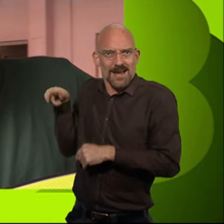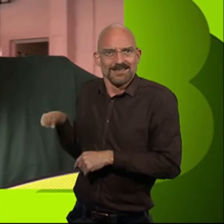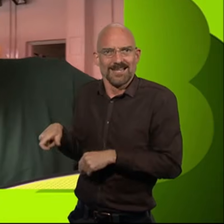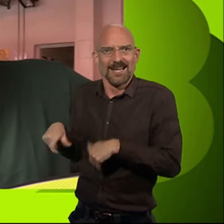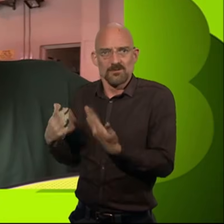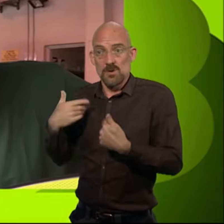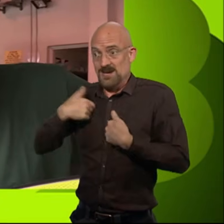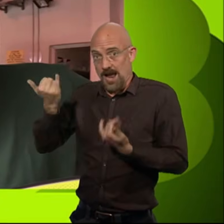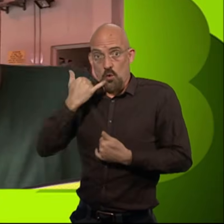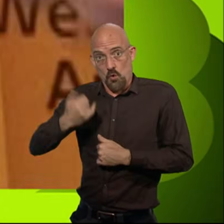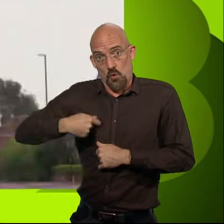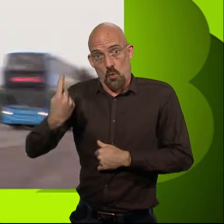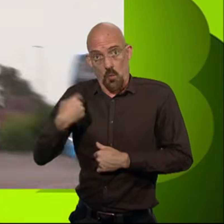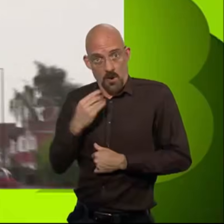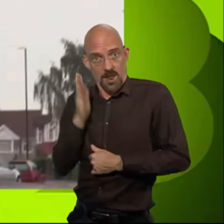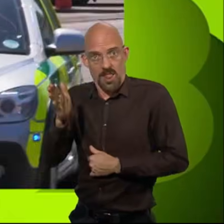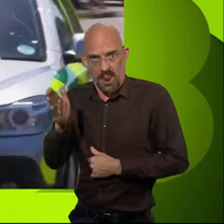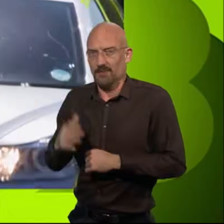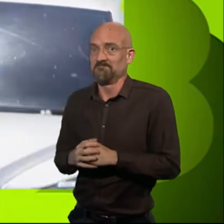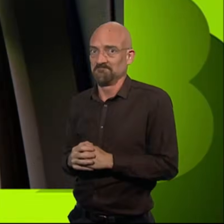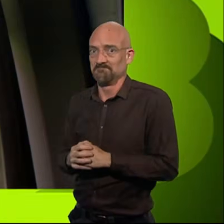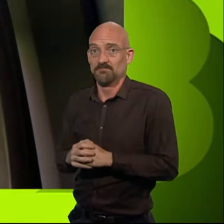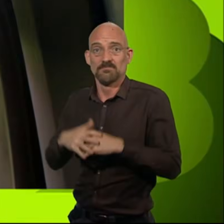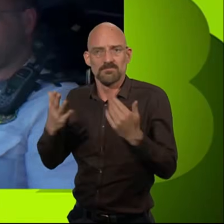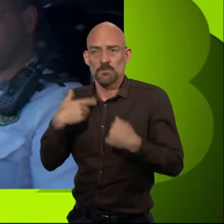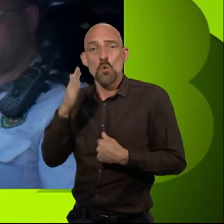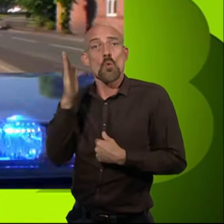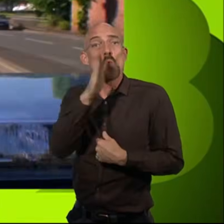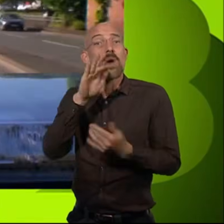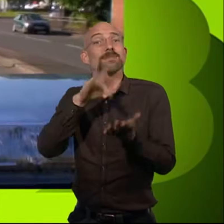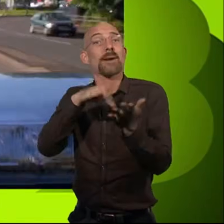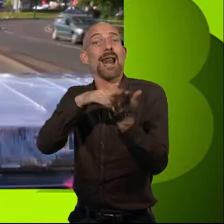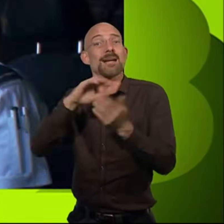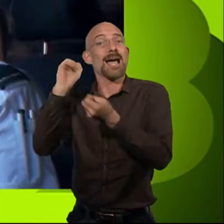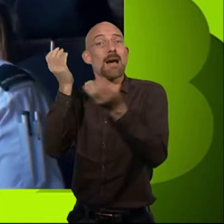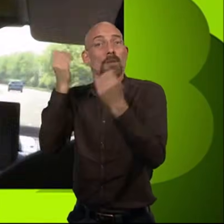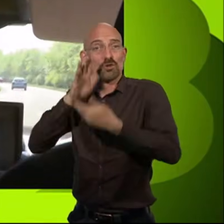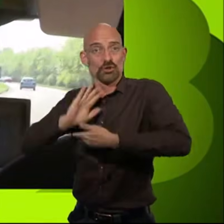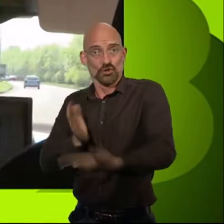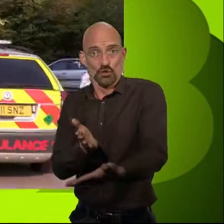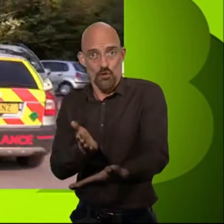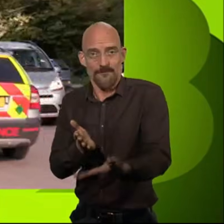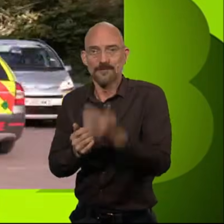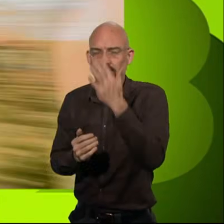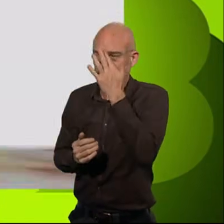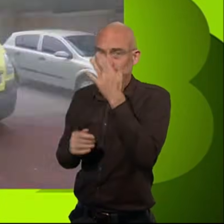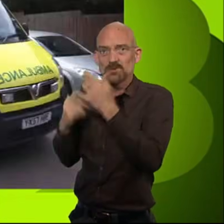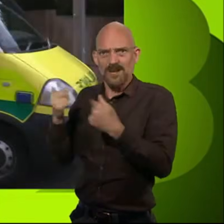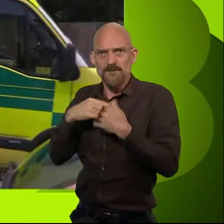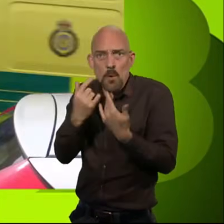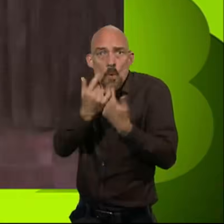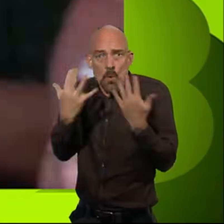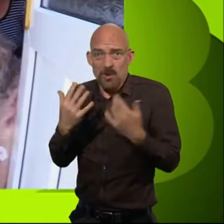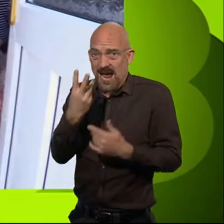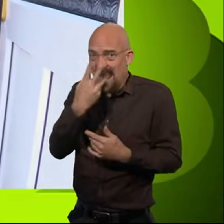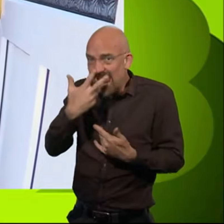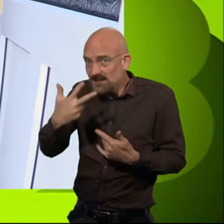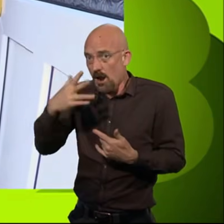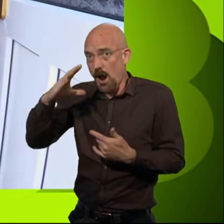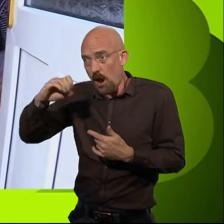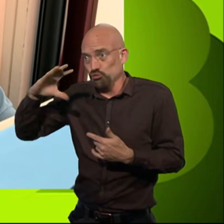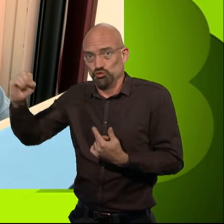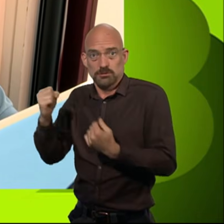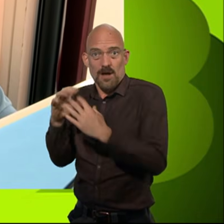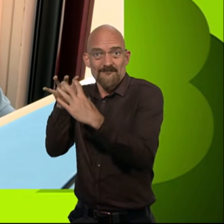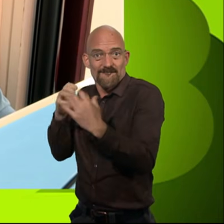do. I'm going on call. This is the West Midlands Ambulance Service. They've got more than 800 vehicles on the road